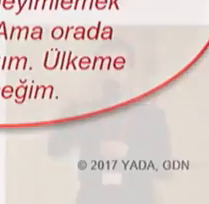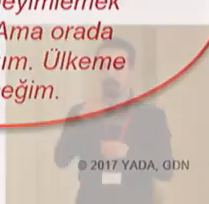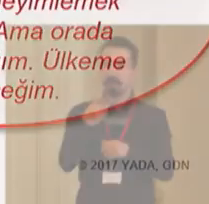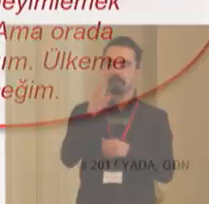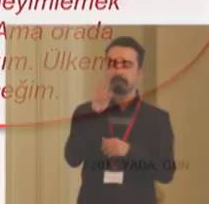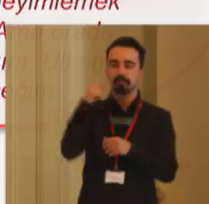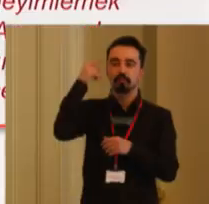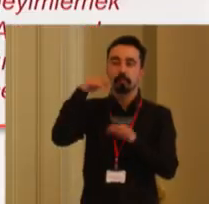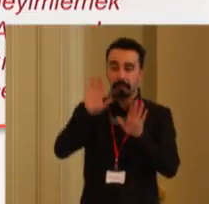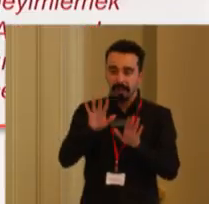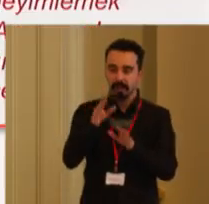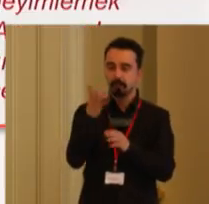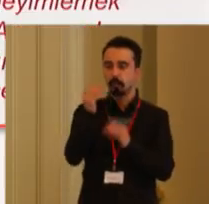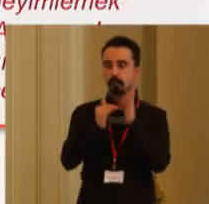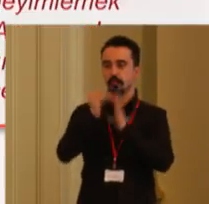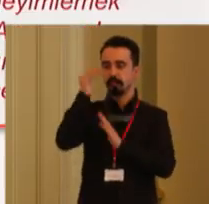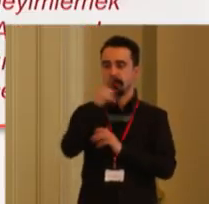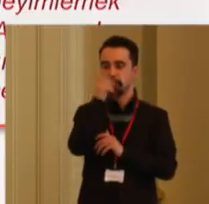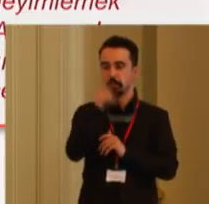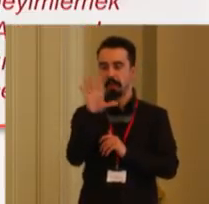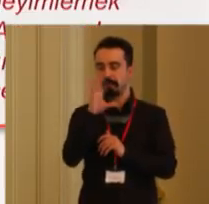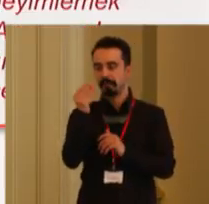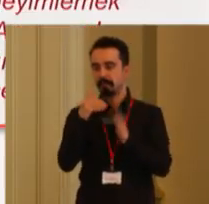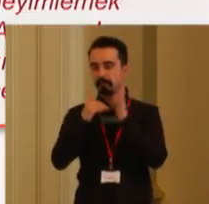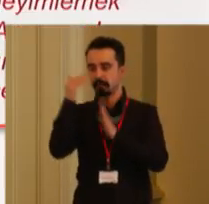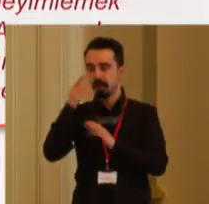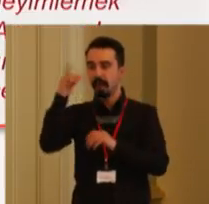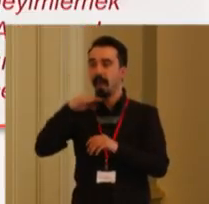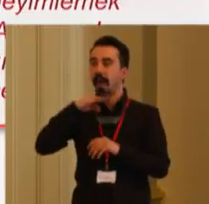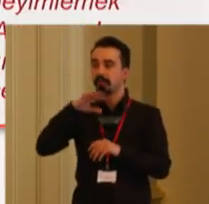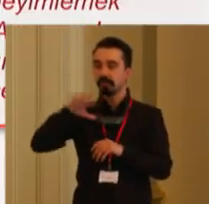well, there are some who have quite low